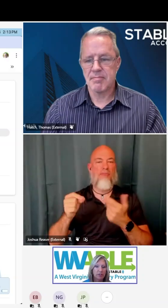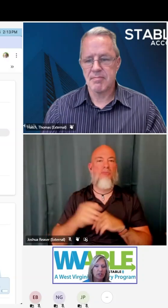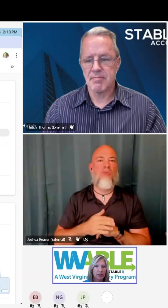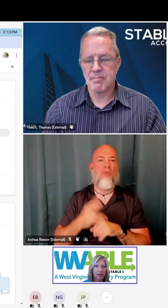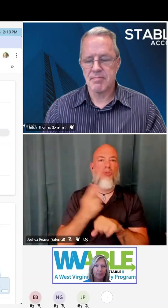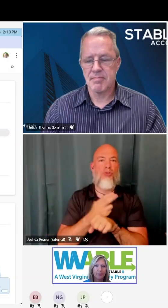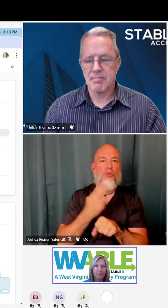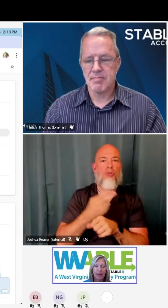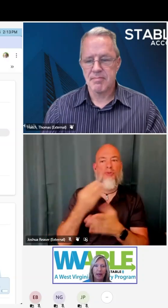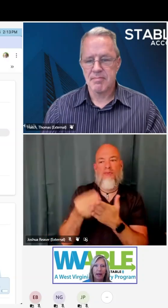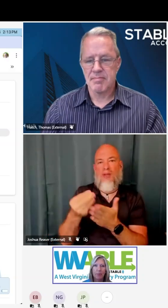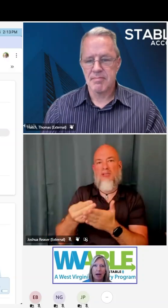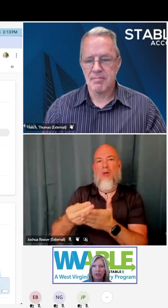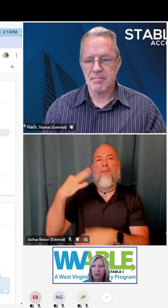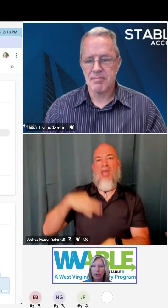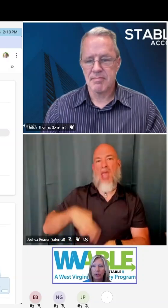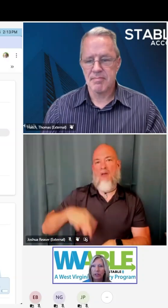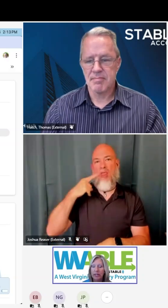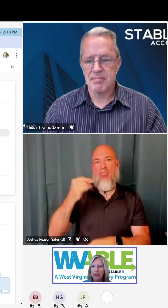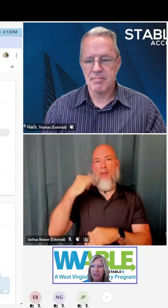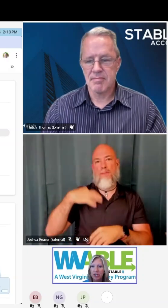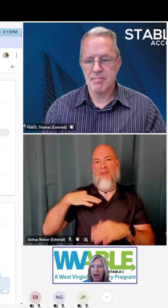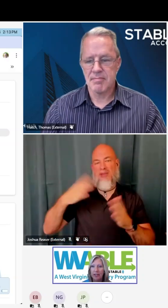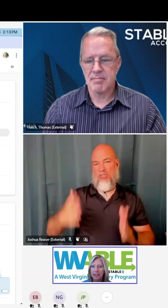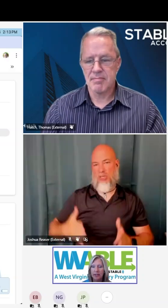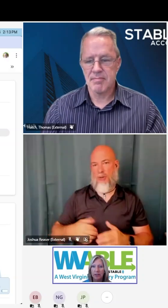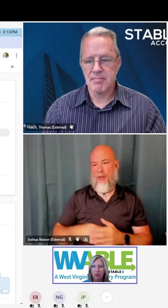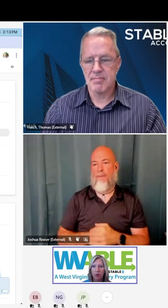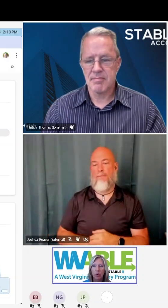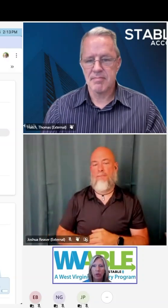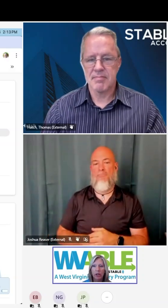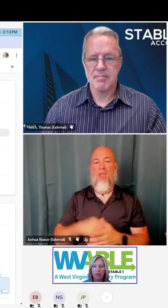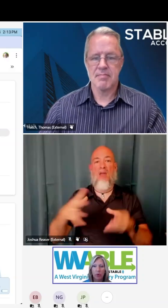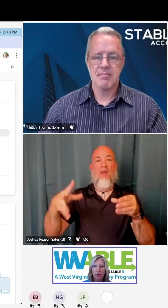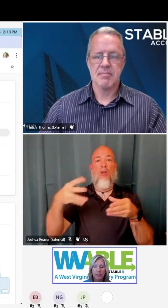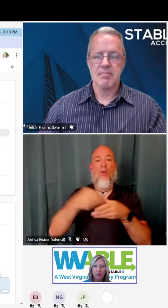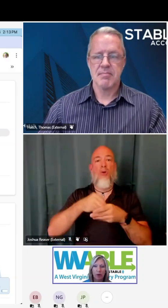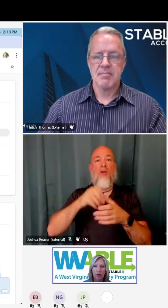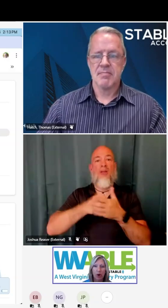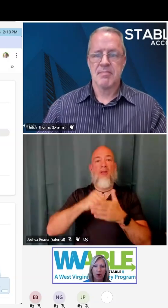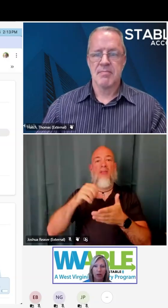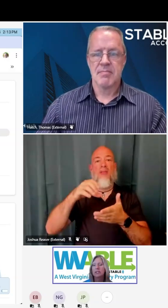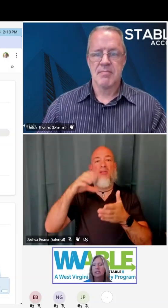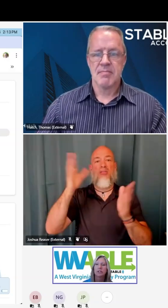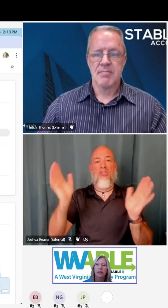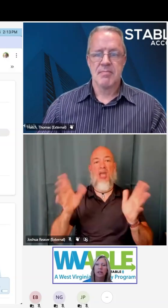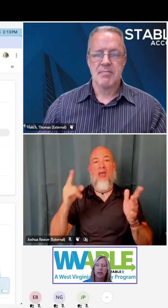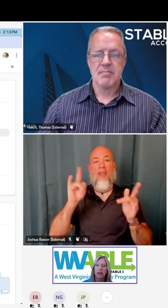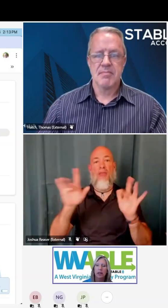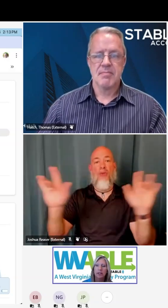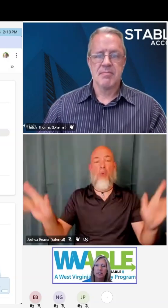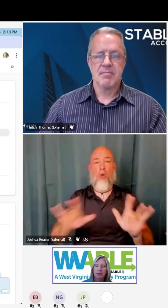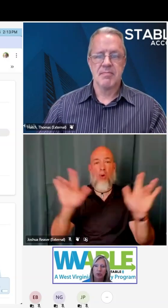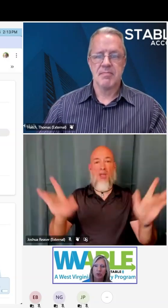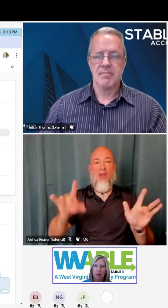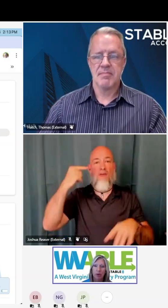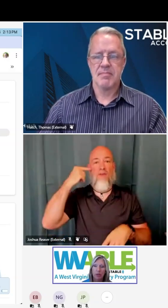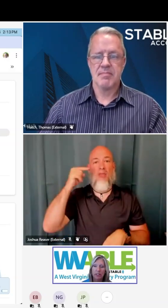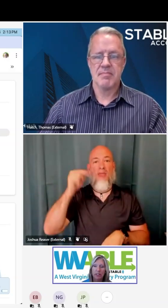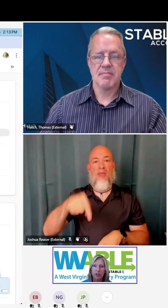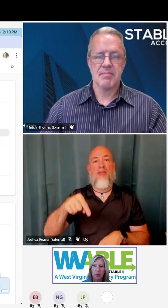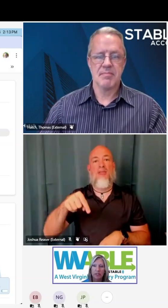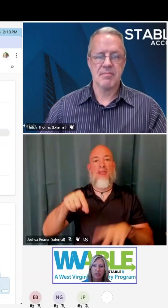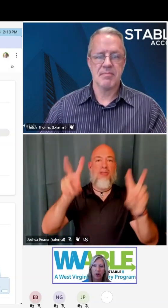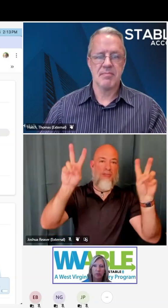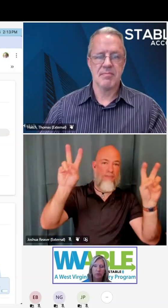of the beneficiary. I've included in the chat that the recording for this webinar, additionally, the special topic